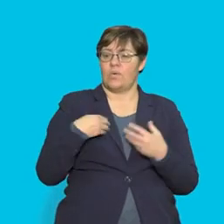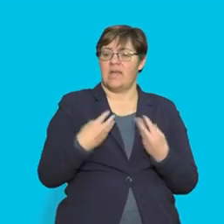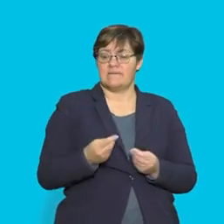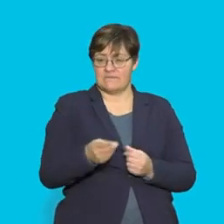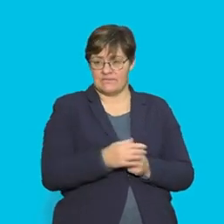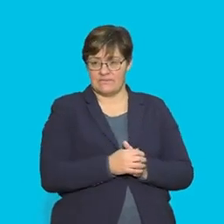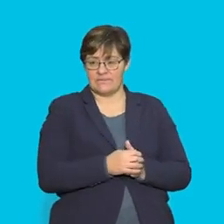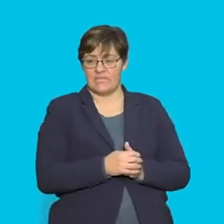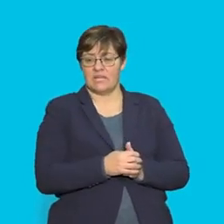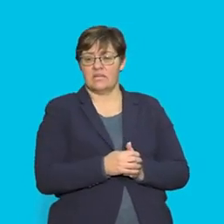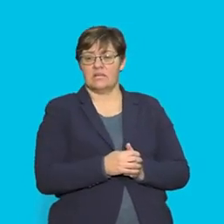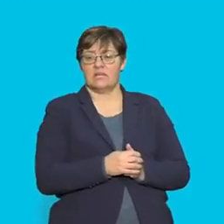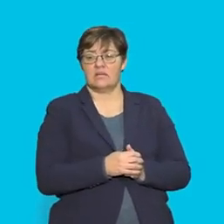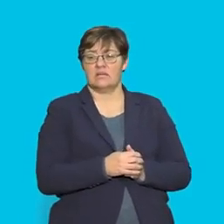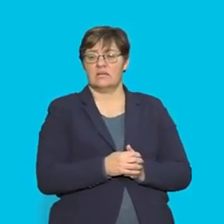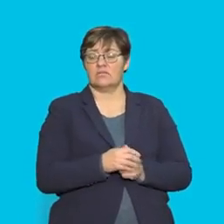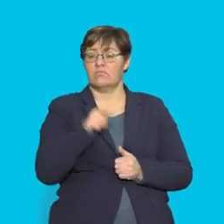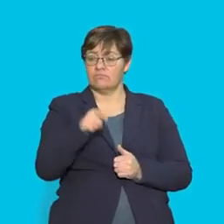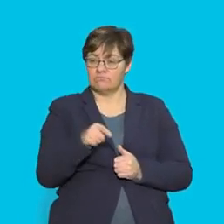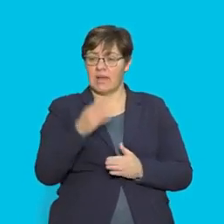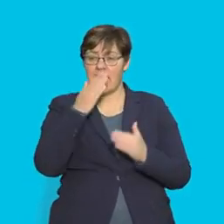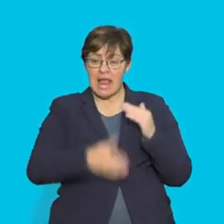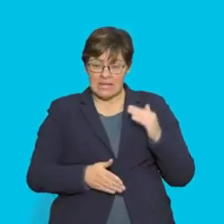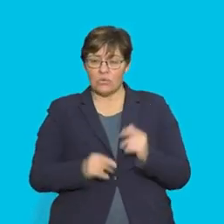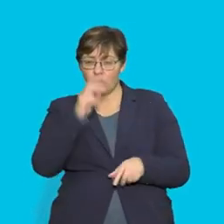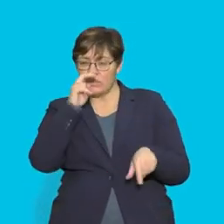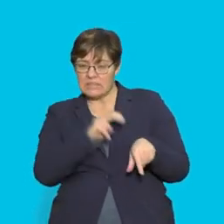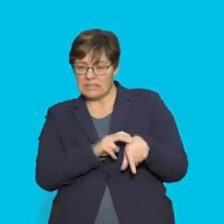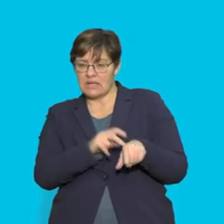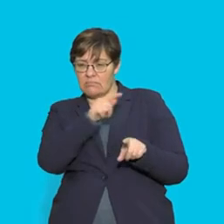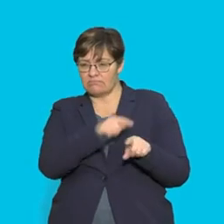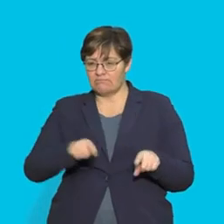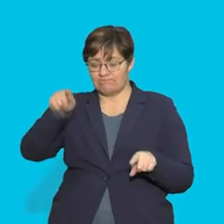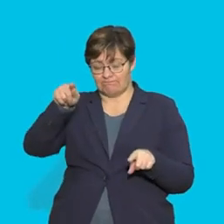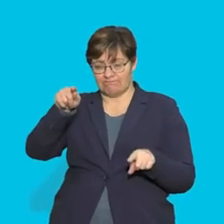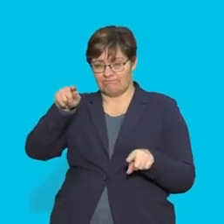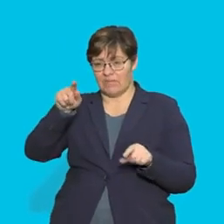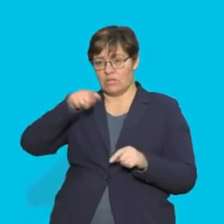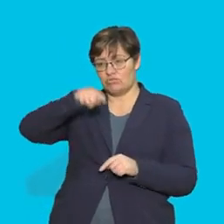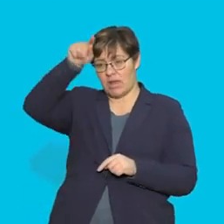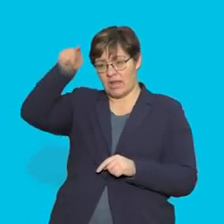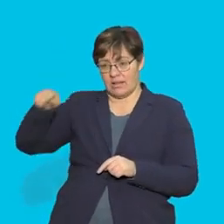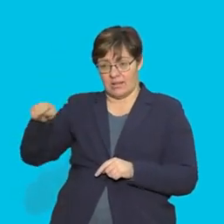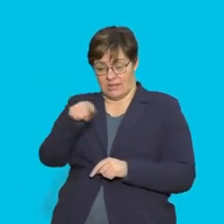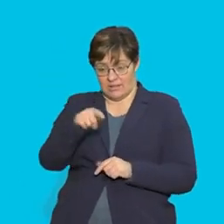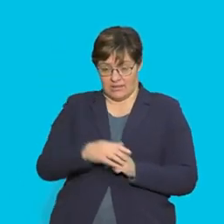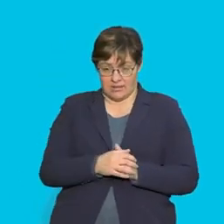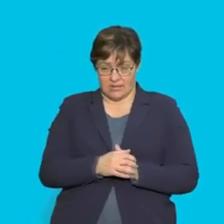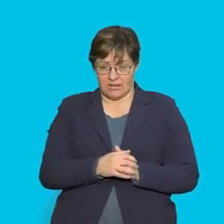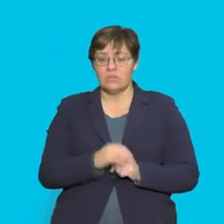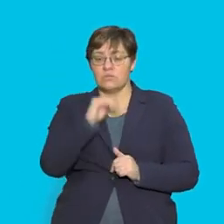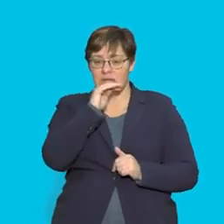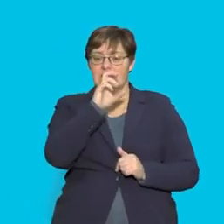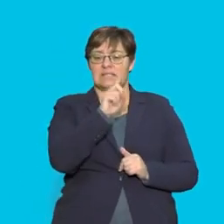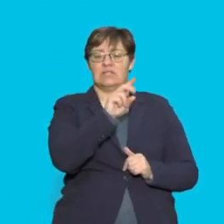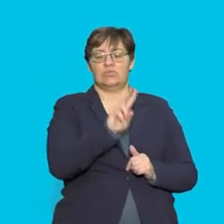do. So at the end here, I will need you guys to please use that triangle to try and talk about D2 being